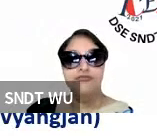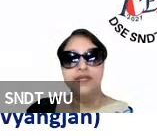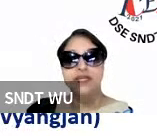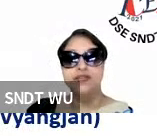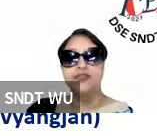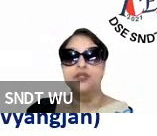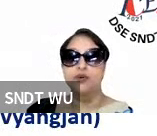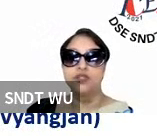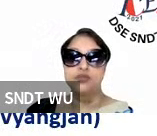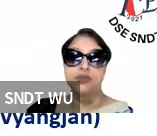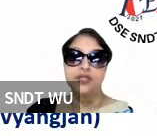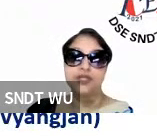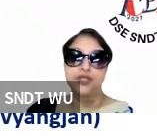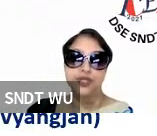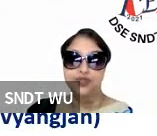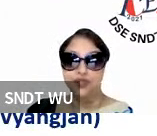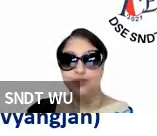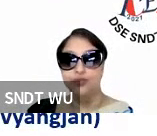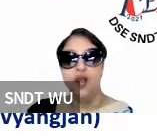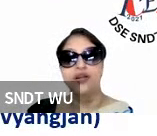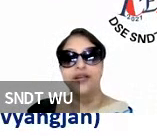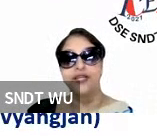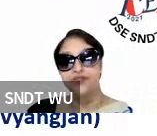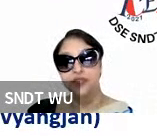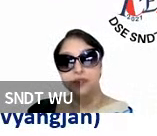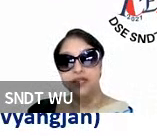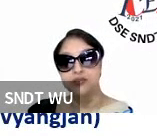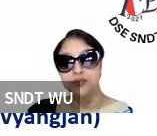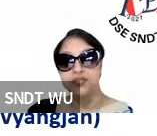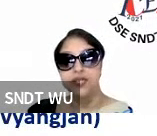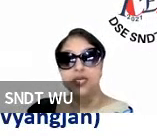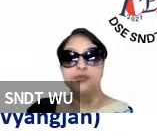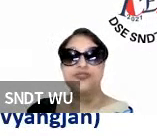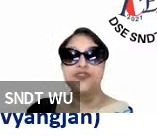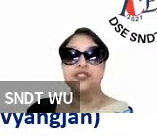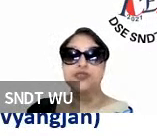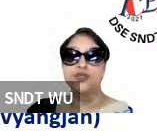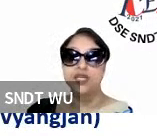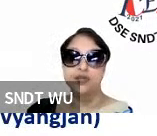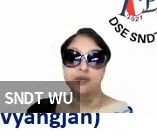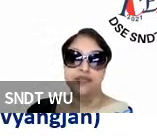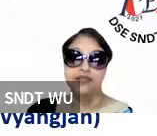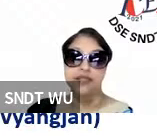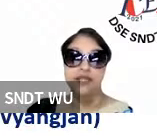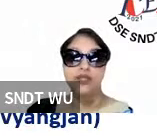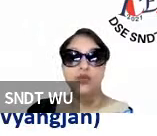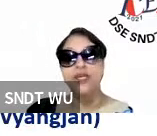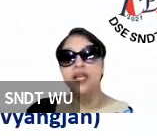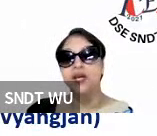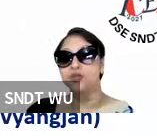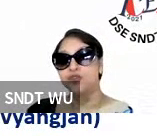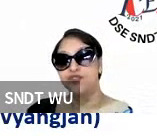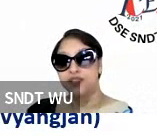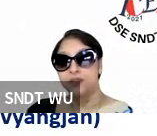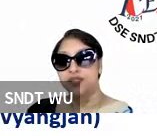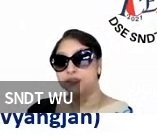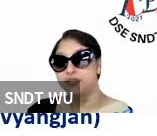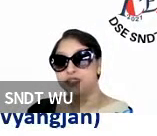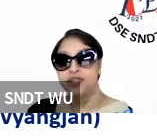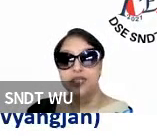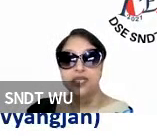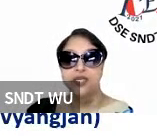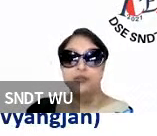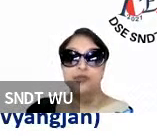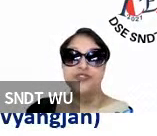I have been given the honor to introduce to you our head of the department, Professor Sujata Bhan, the wheelhouse of our